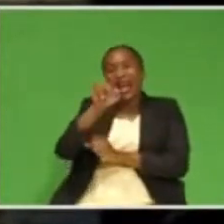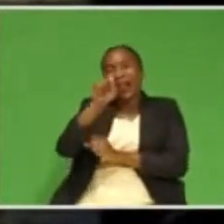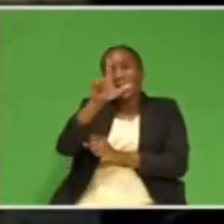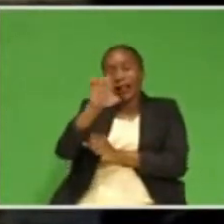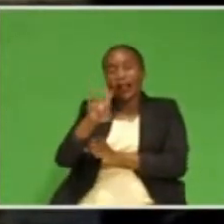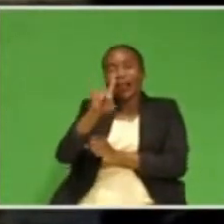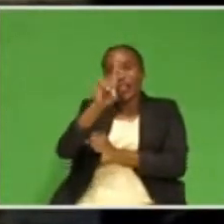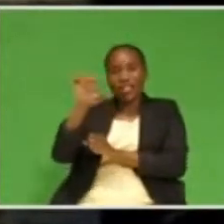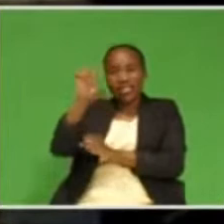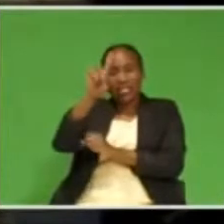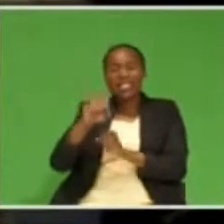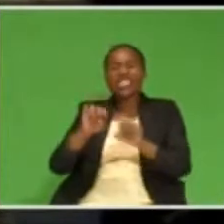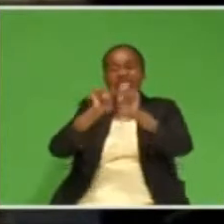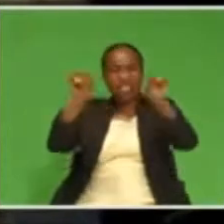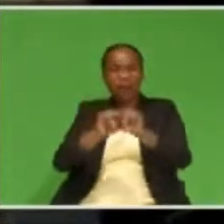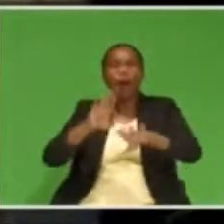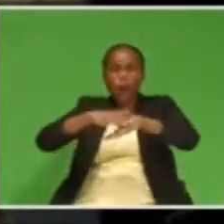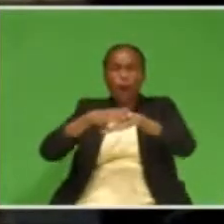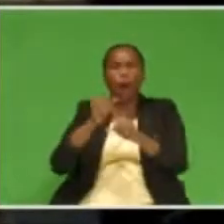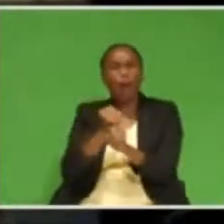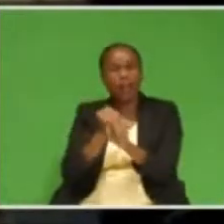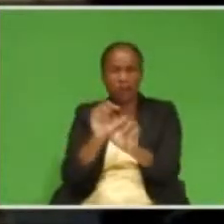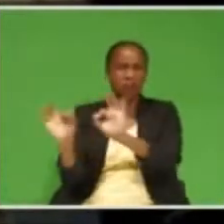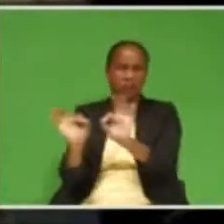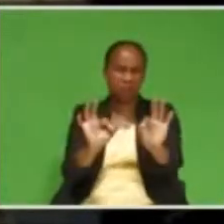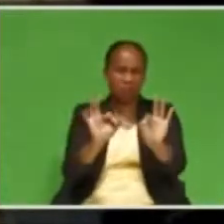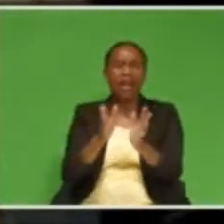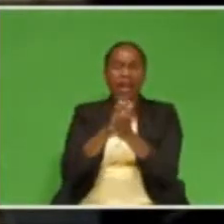more effective and much more accessible.